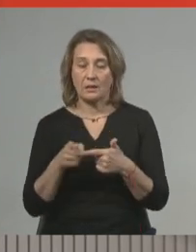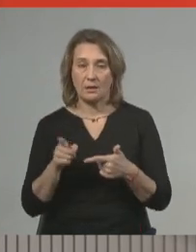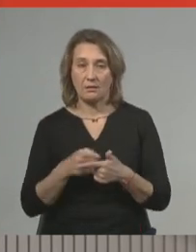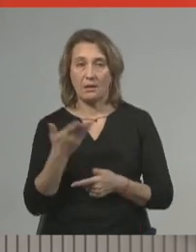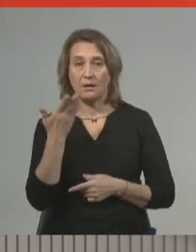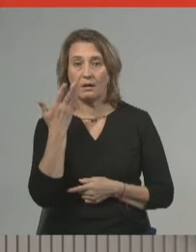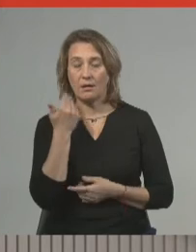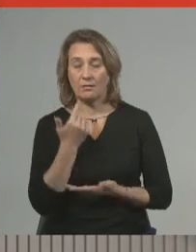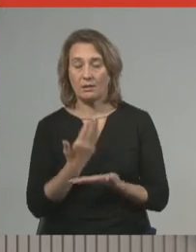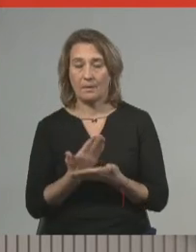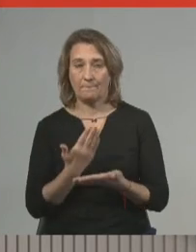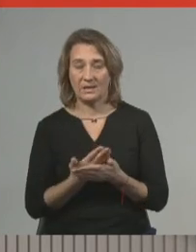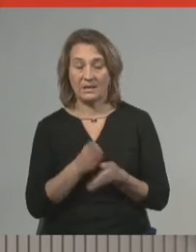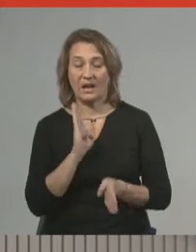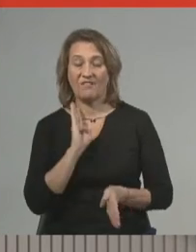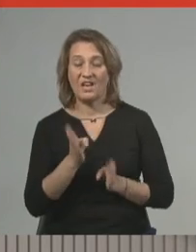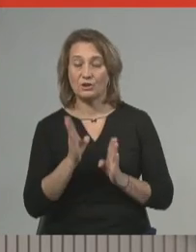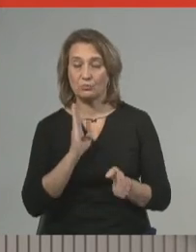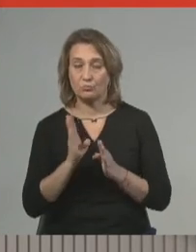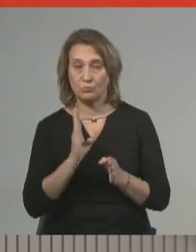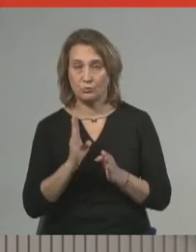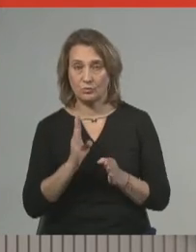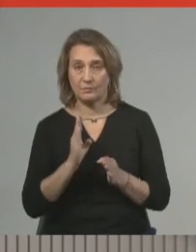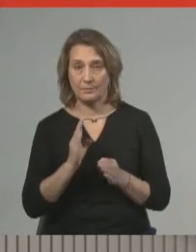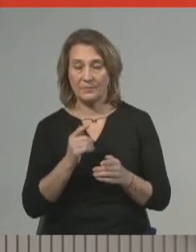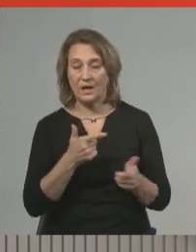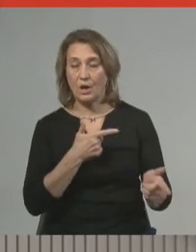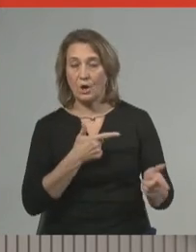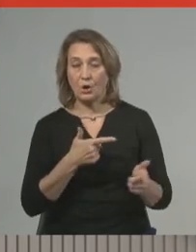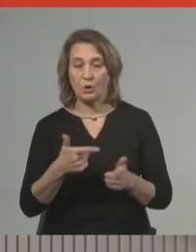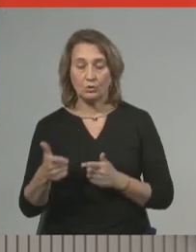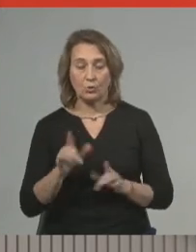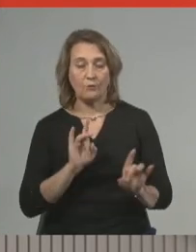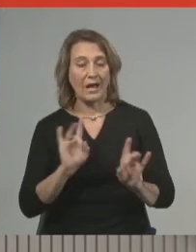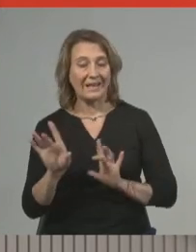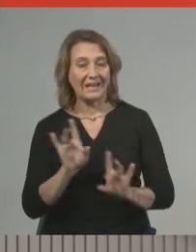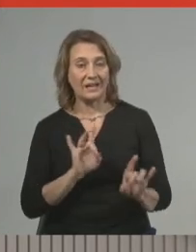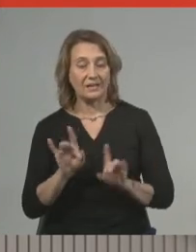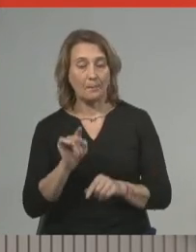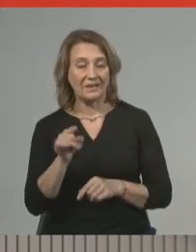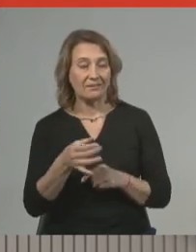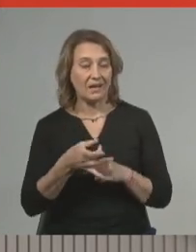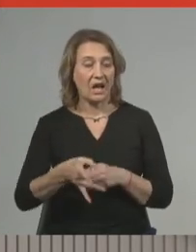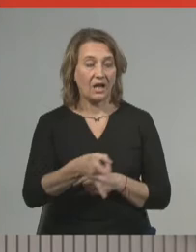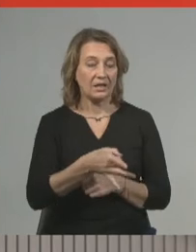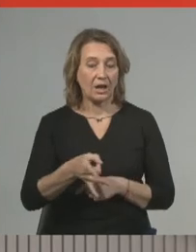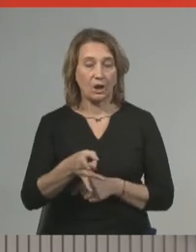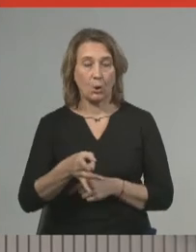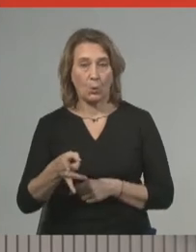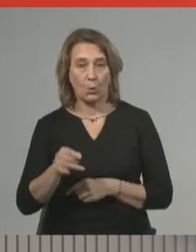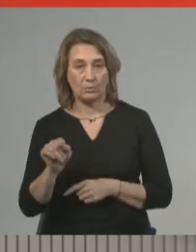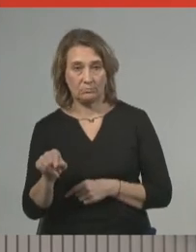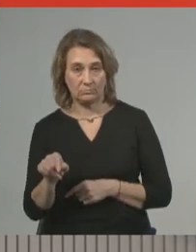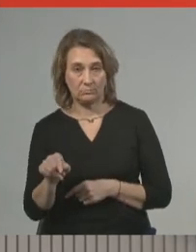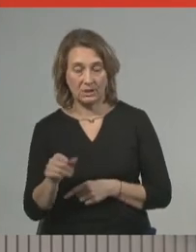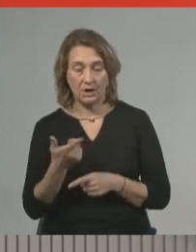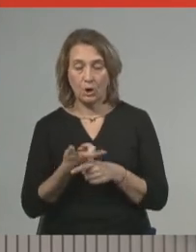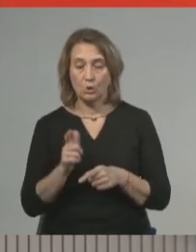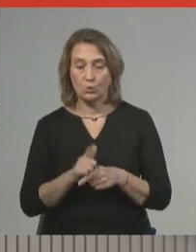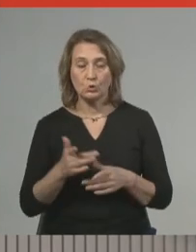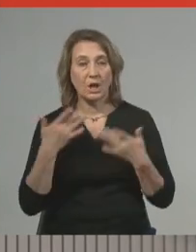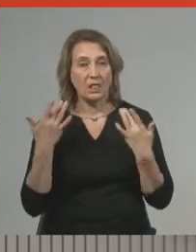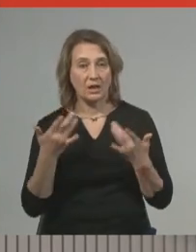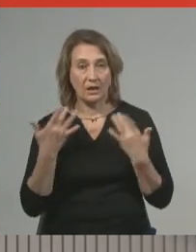by phone but when you target advertising on facebook to those regions